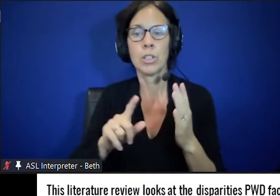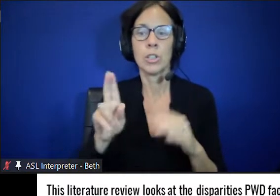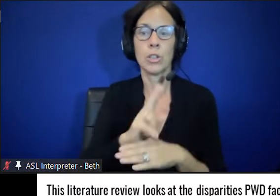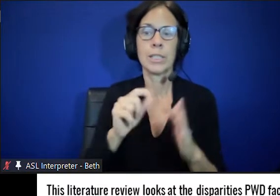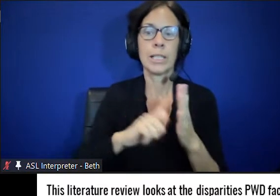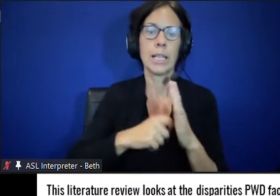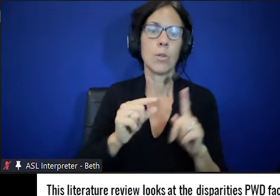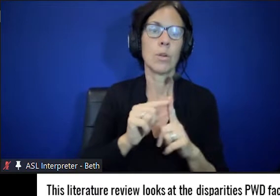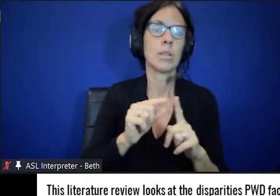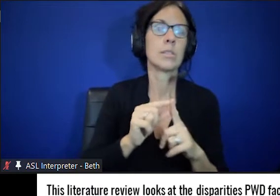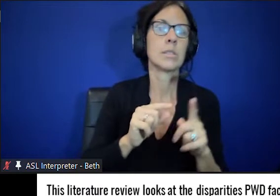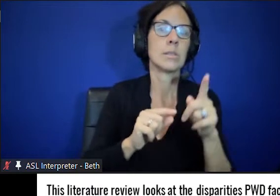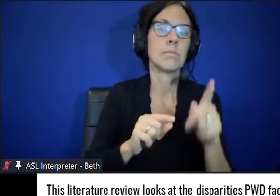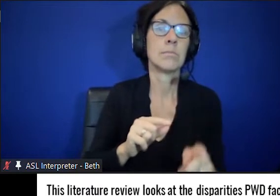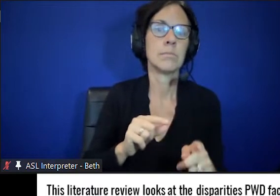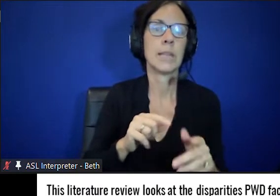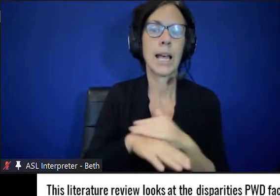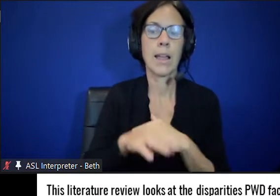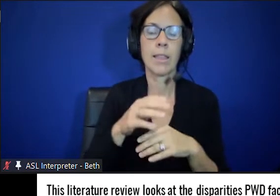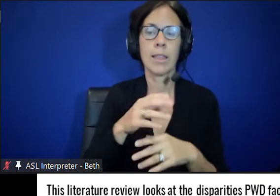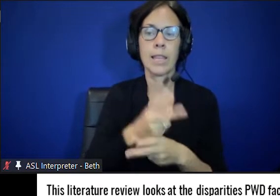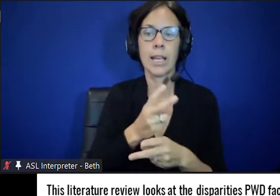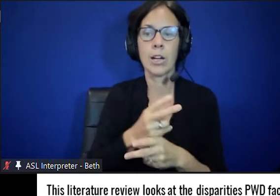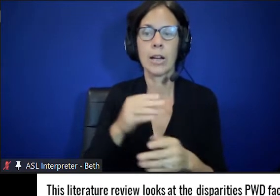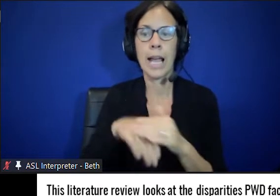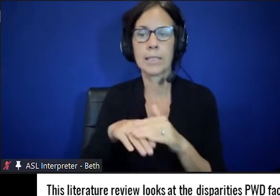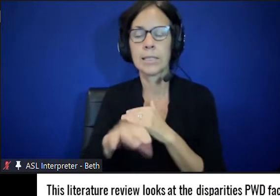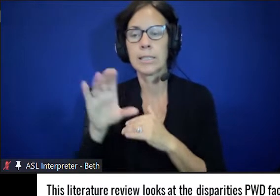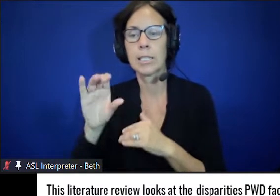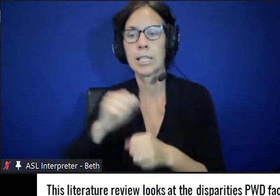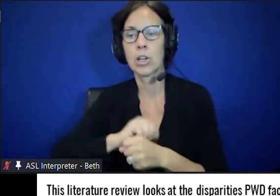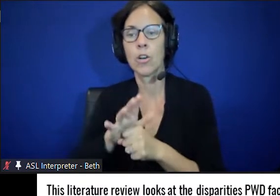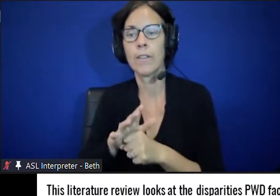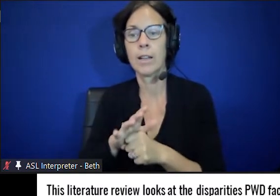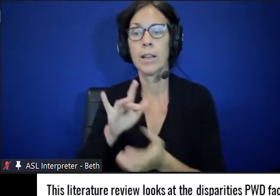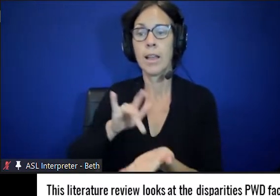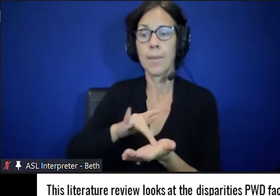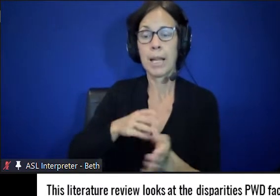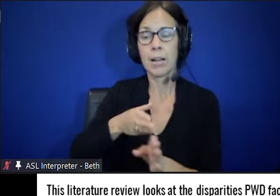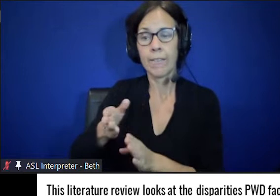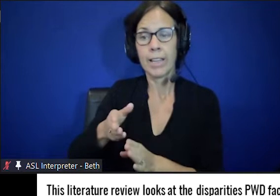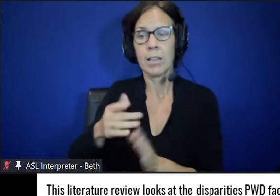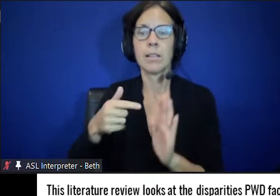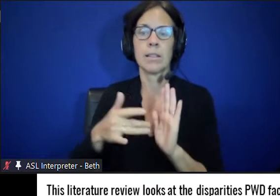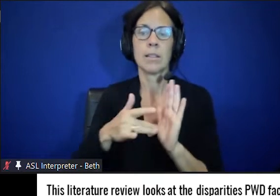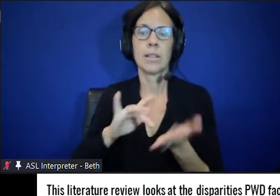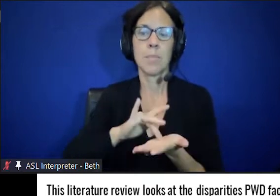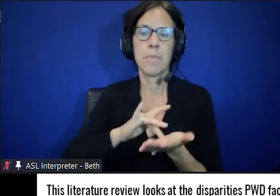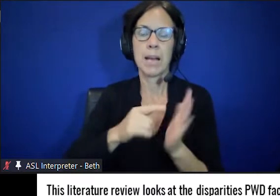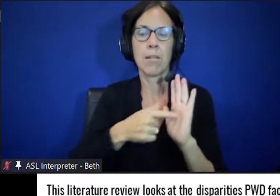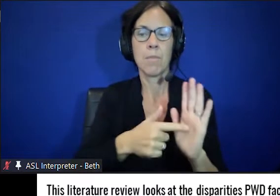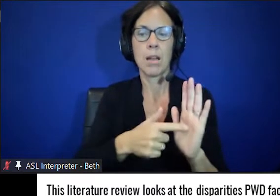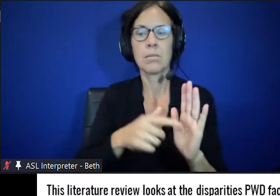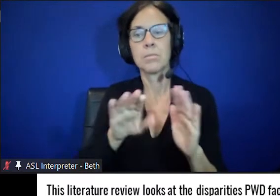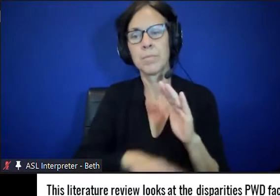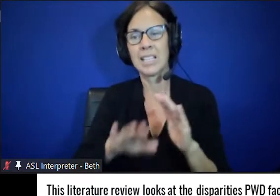healthcare access, and COVID. So in the medical field, the medical model is like the basic model of